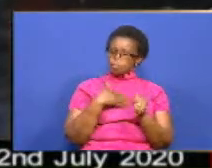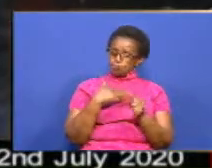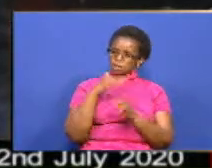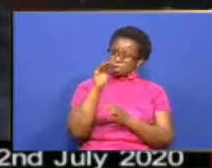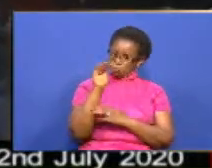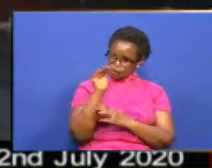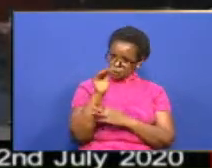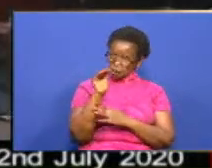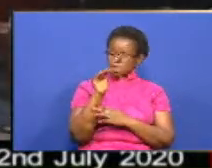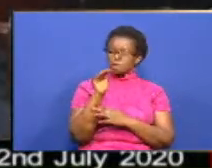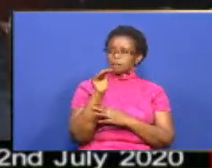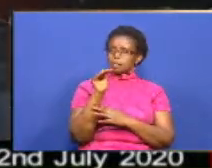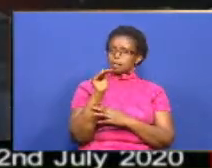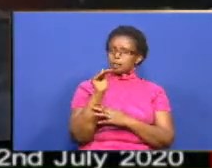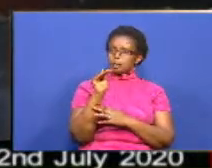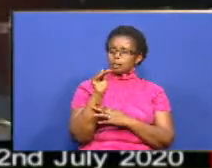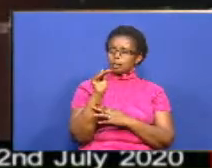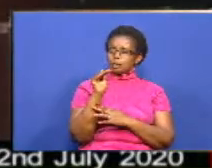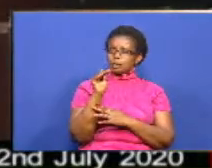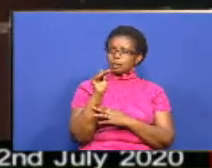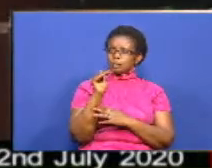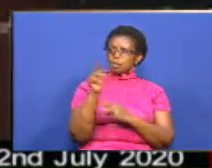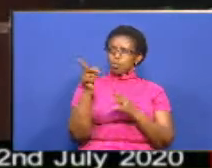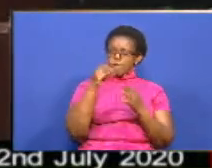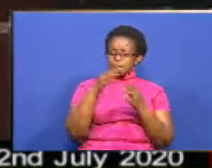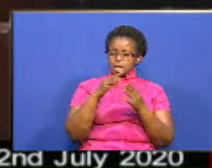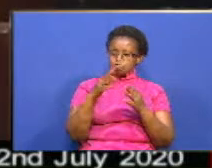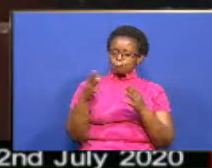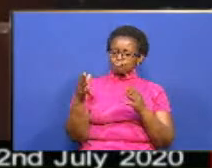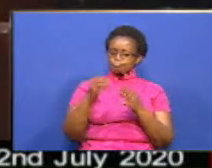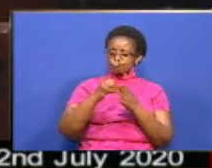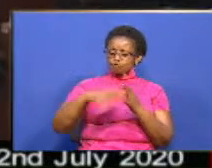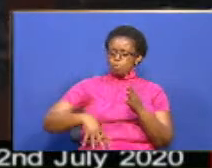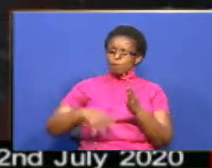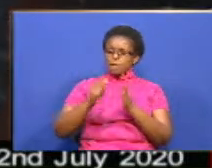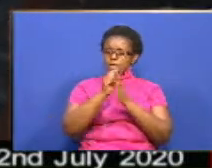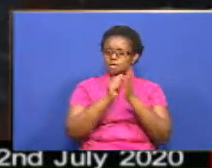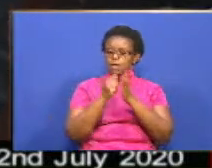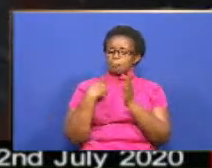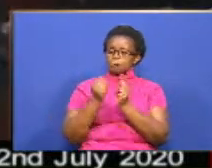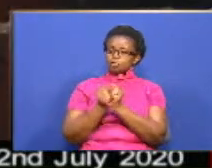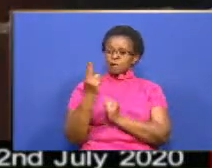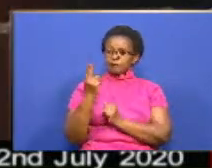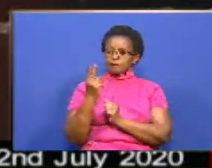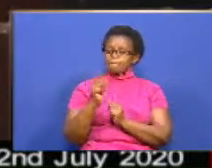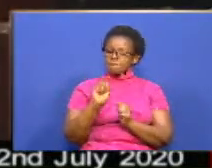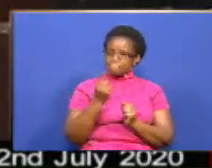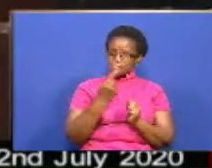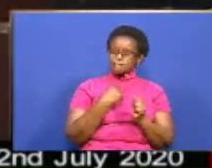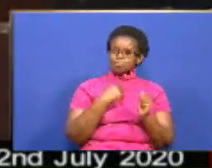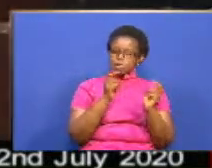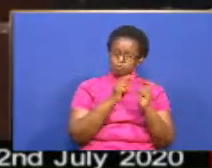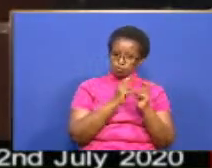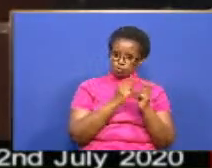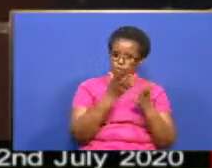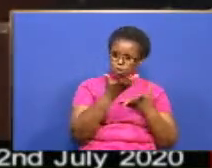we step down order number 12 for further consultations